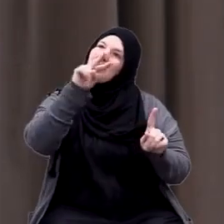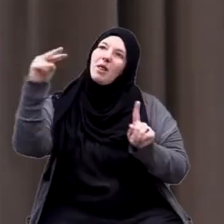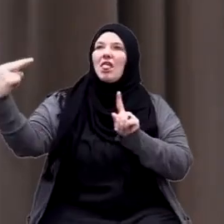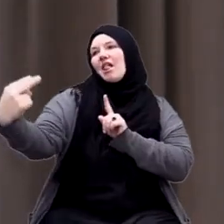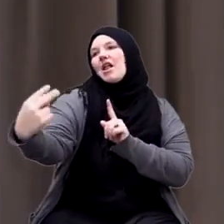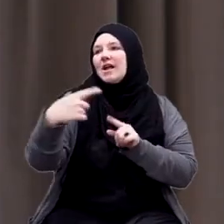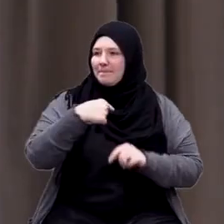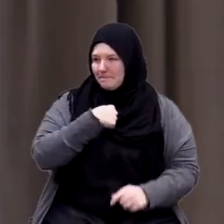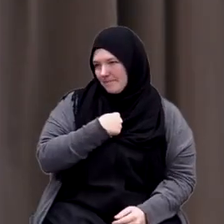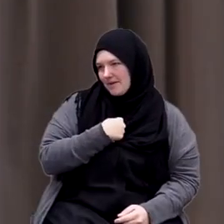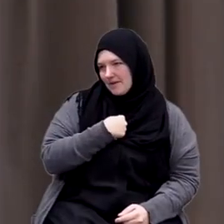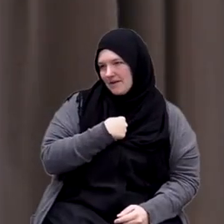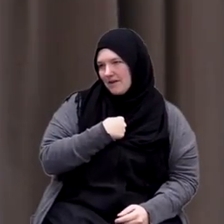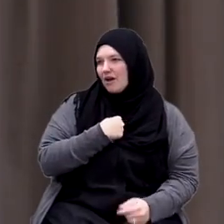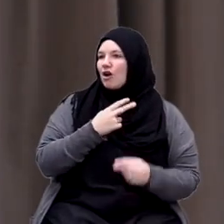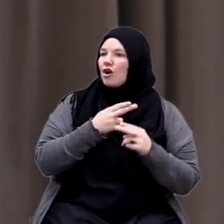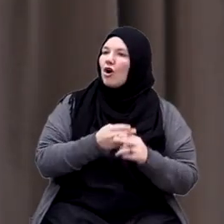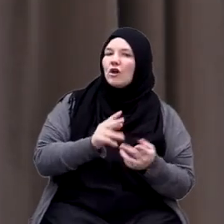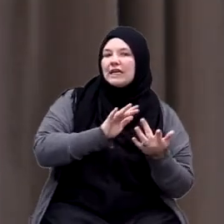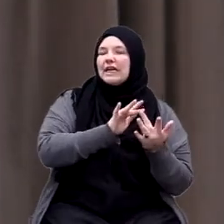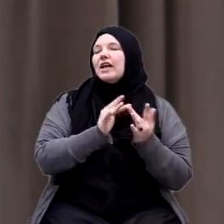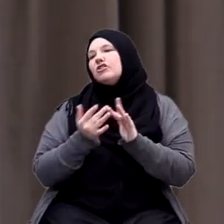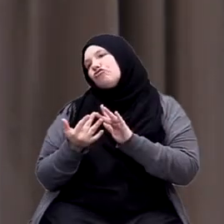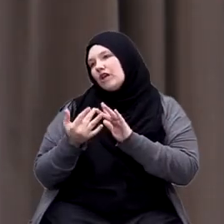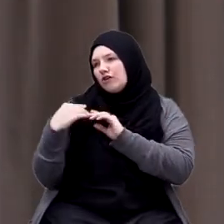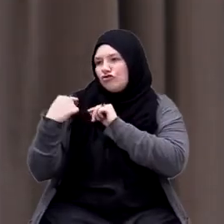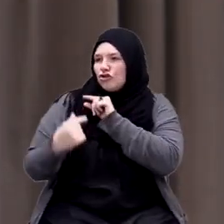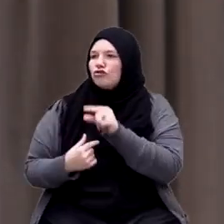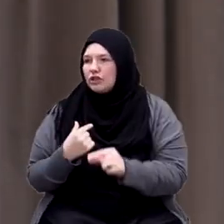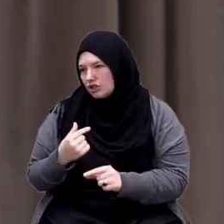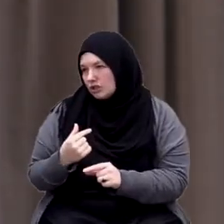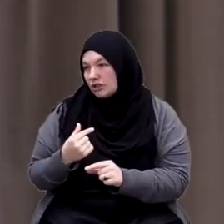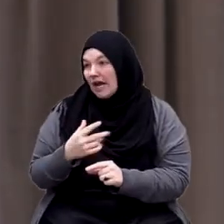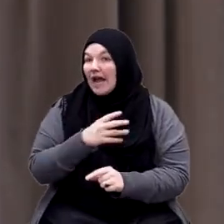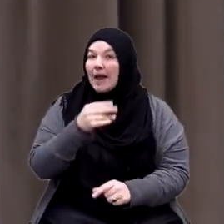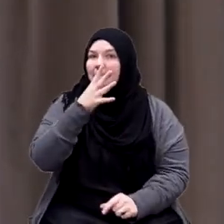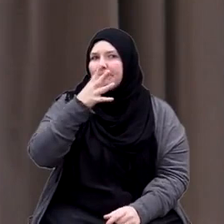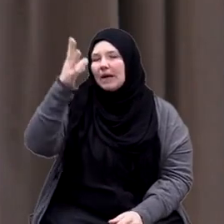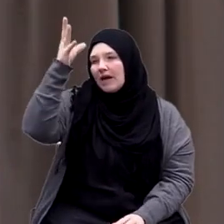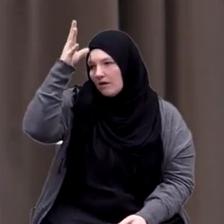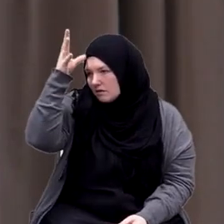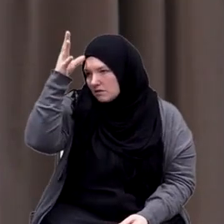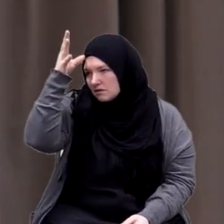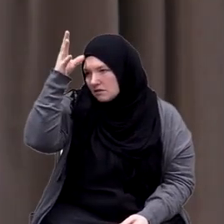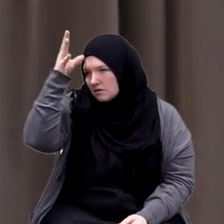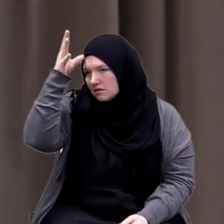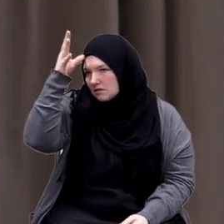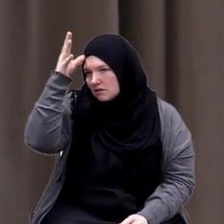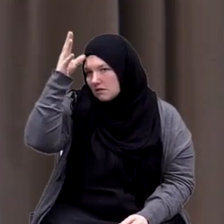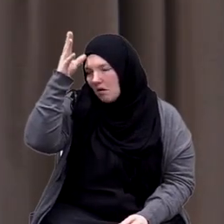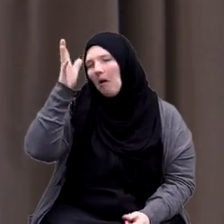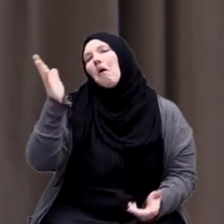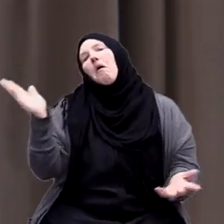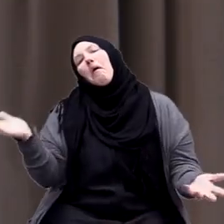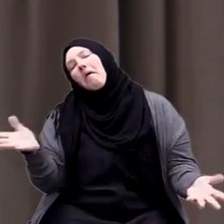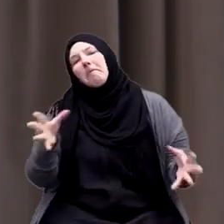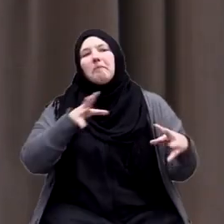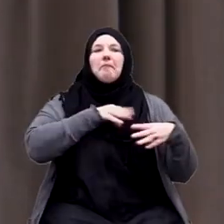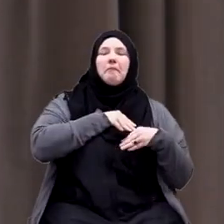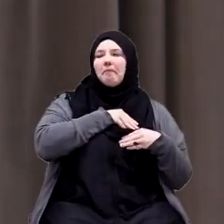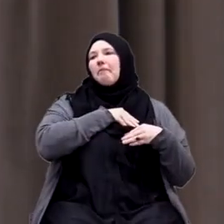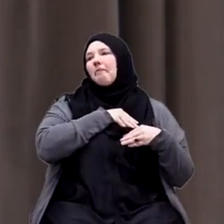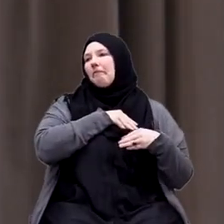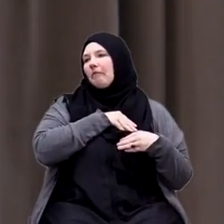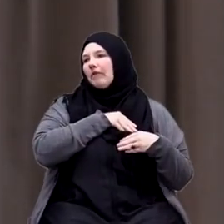themselves as the internet generation. And parents have resigned to this fact.